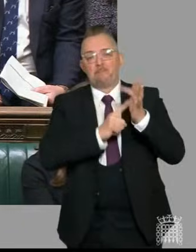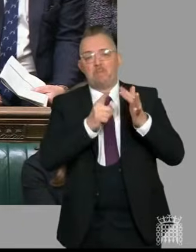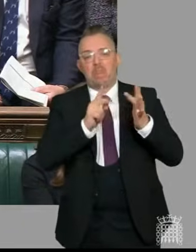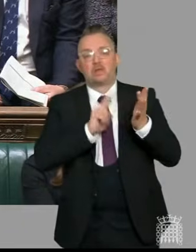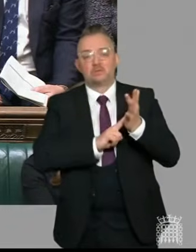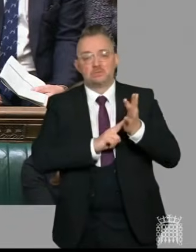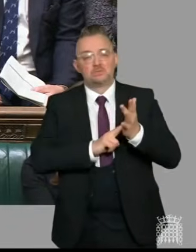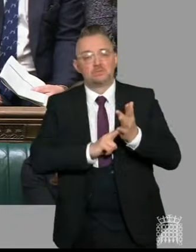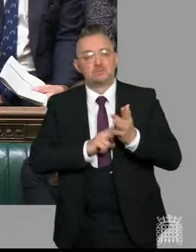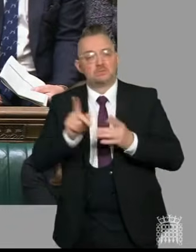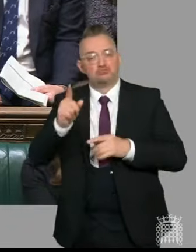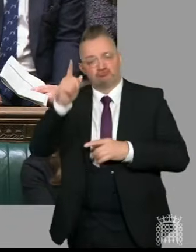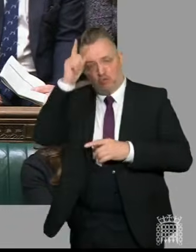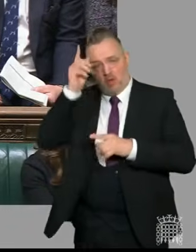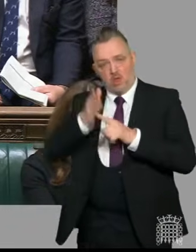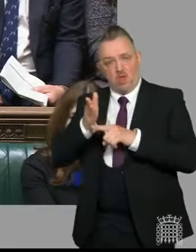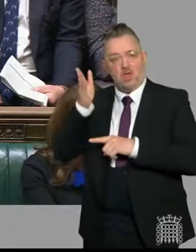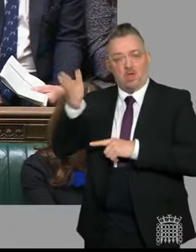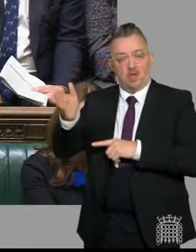generation.